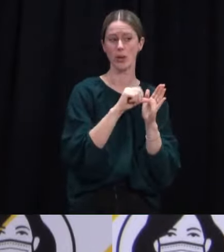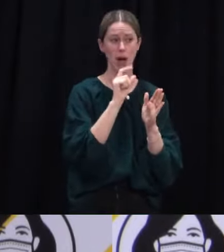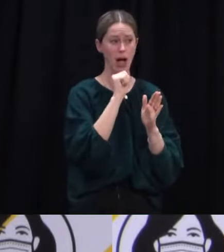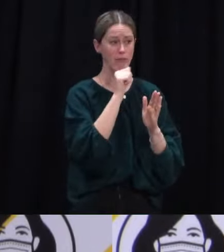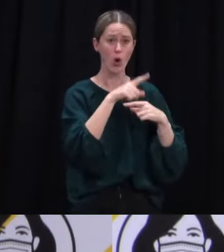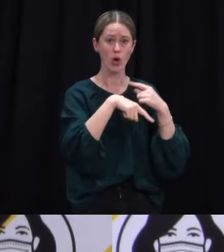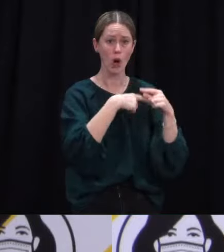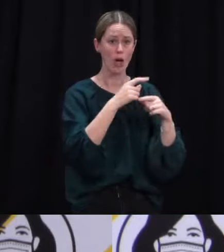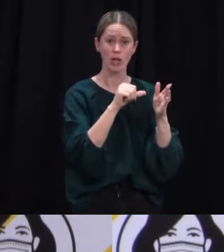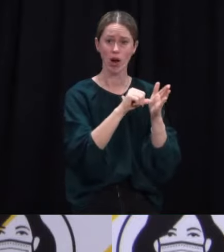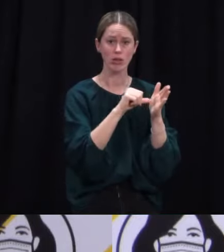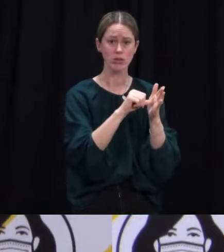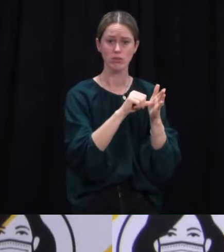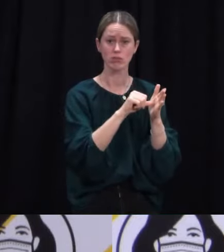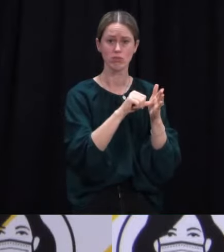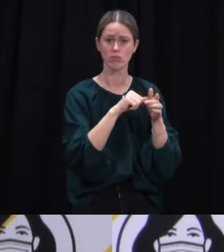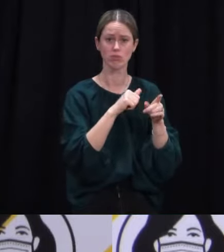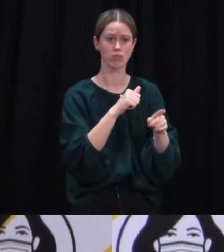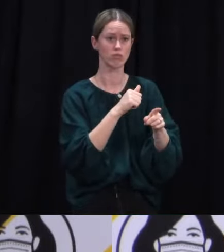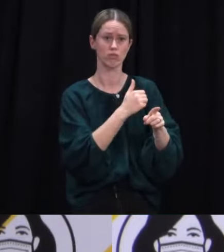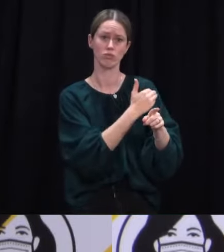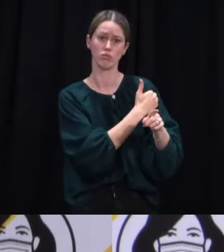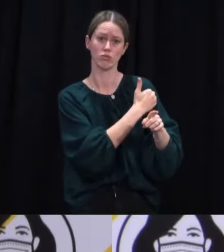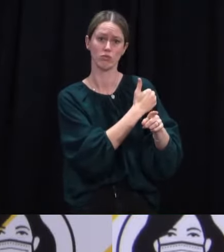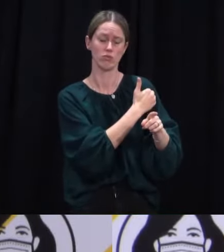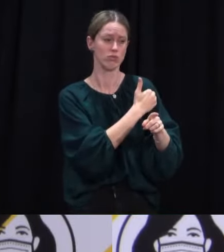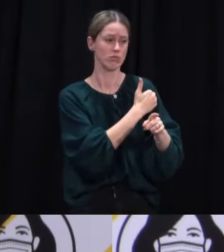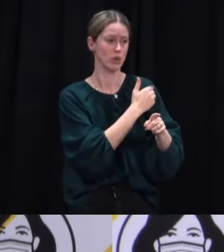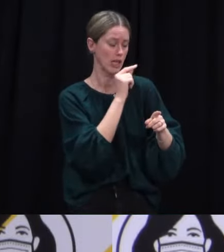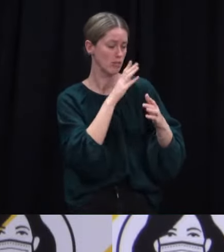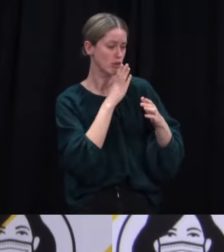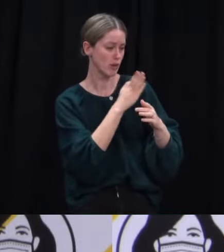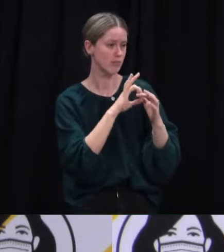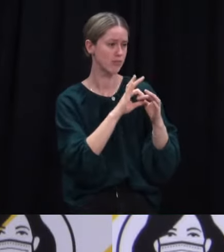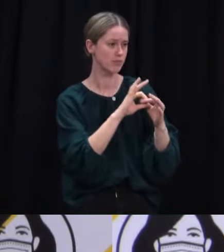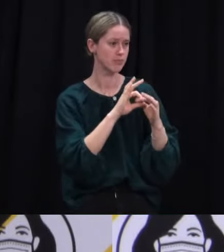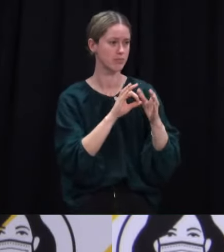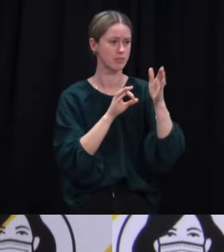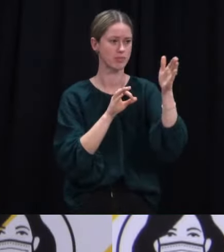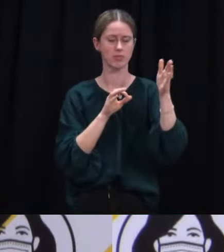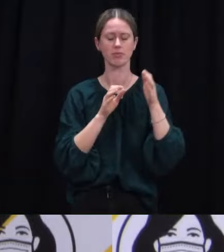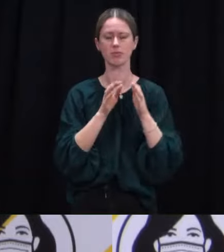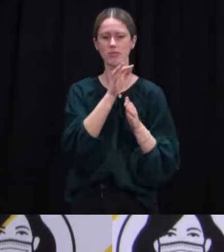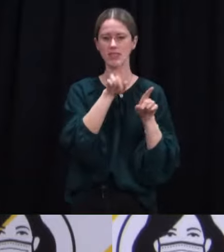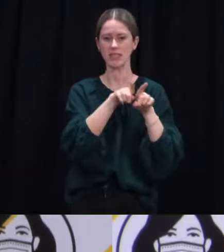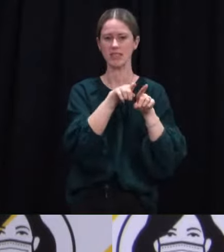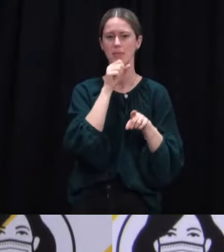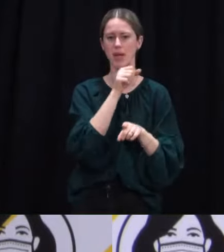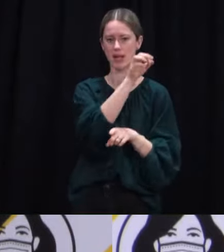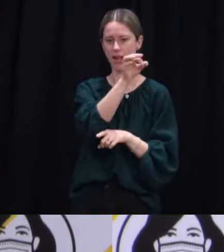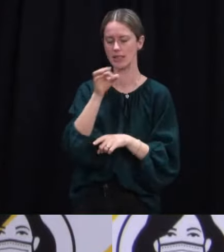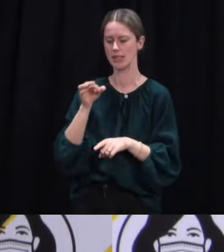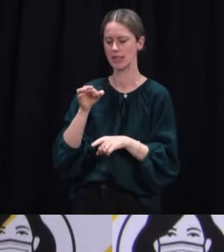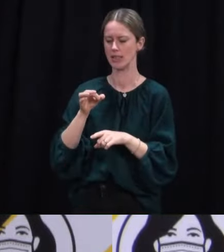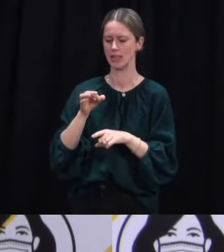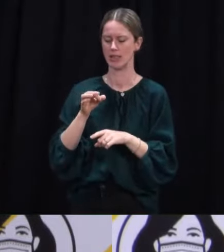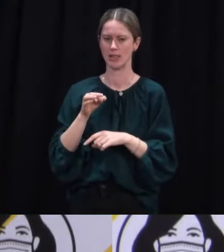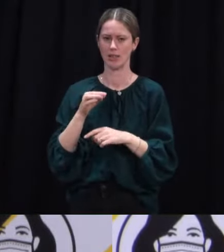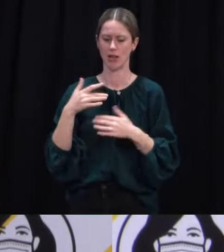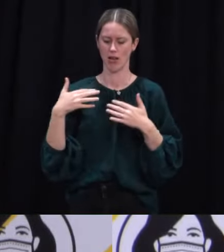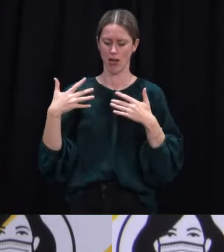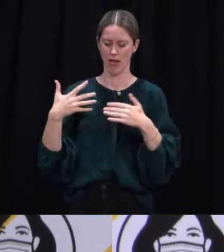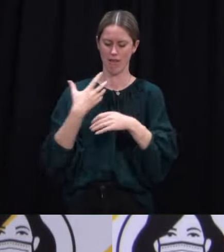ongoing costs like that, very happy to engage with them directly. So, Minister, we're months into the vaccination rollout. Māori are still only sitting at